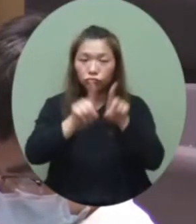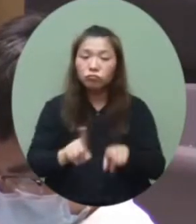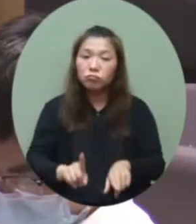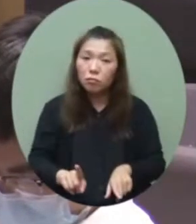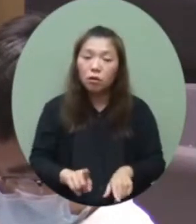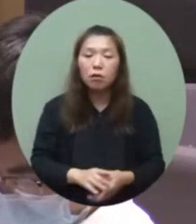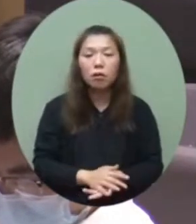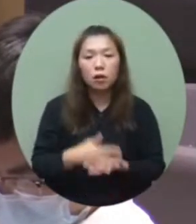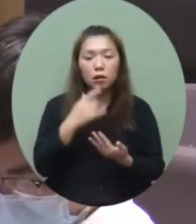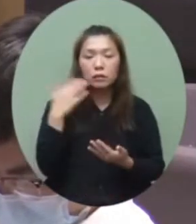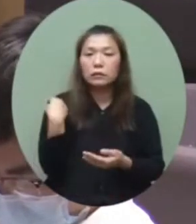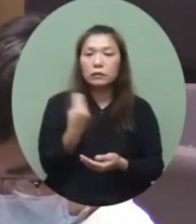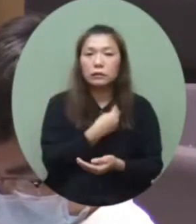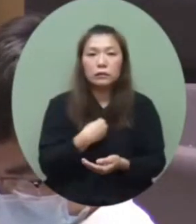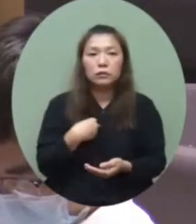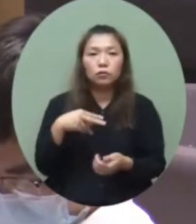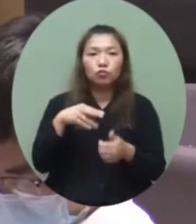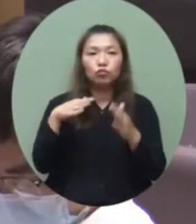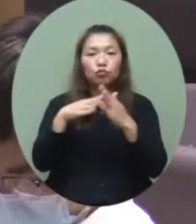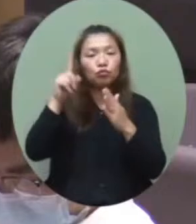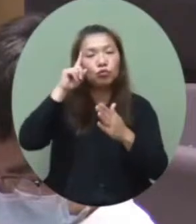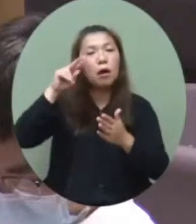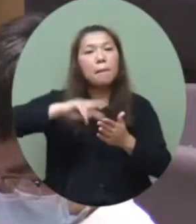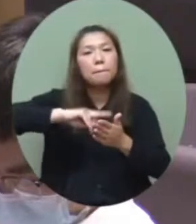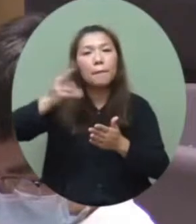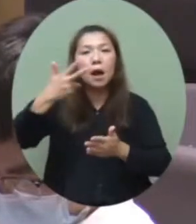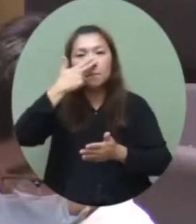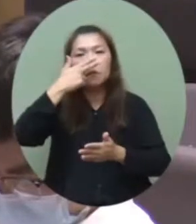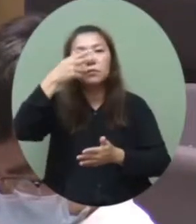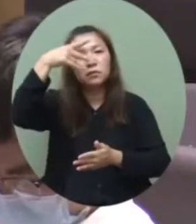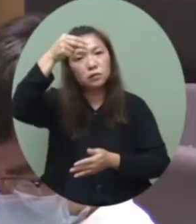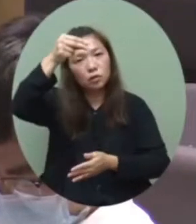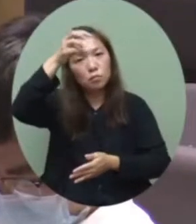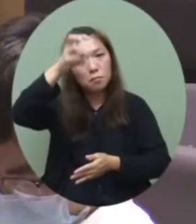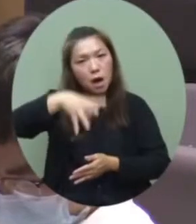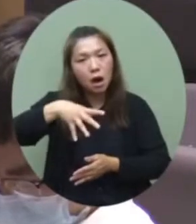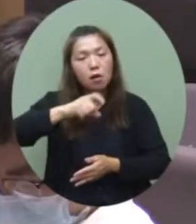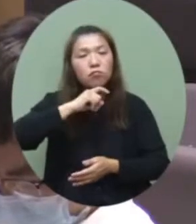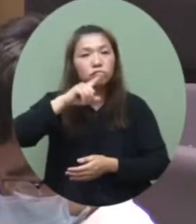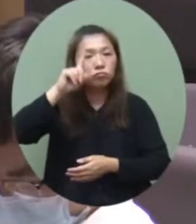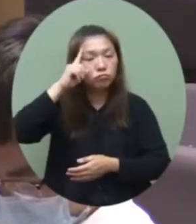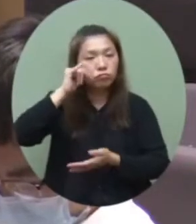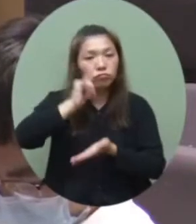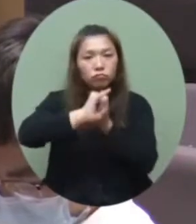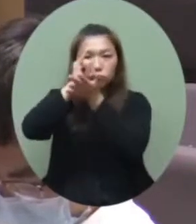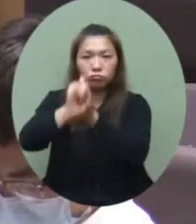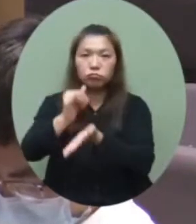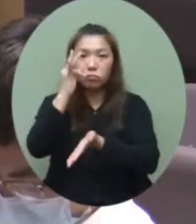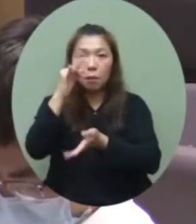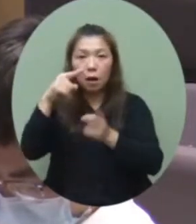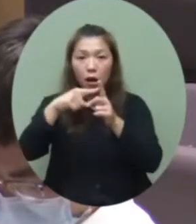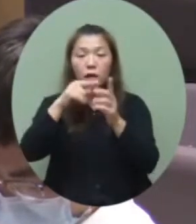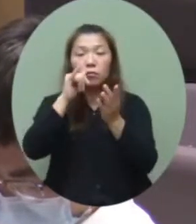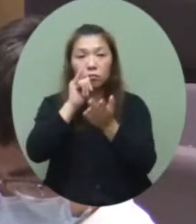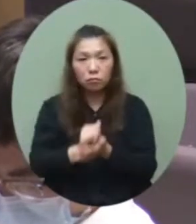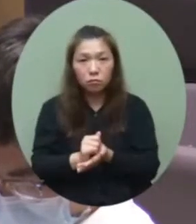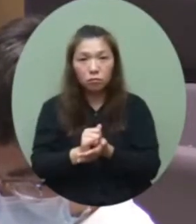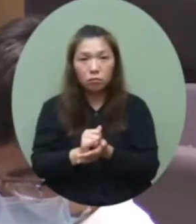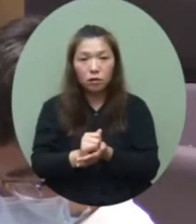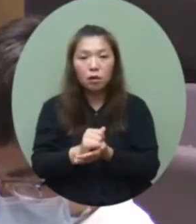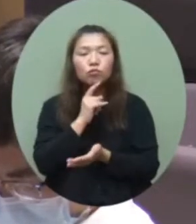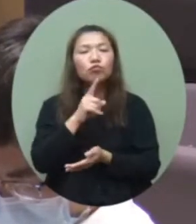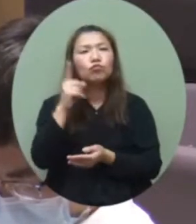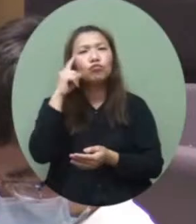to change the criteria or include more buildings? And next question, it's mentioned that you